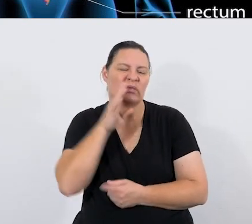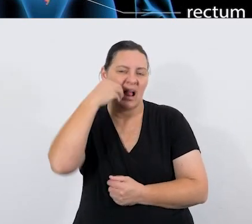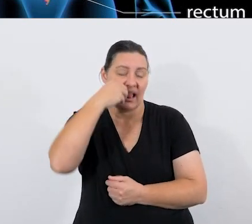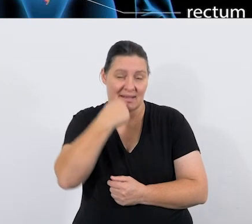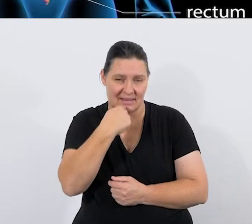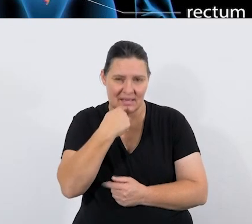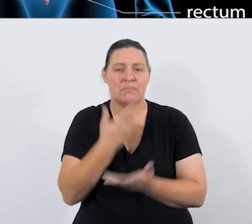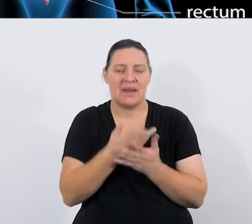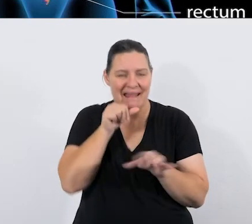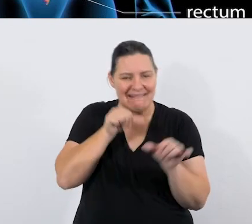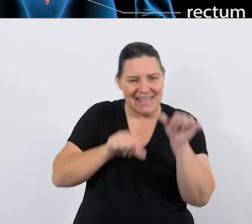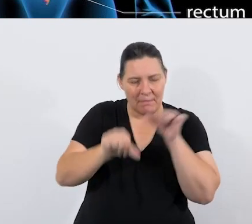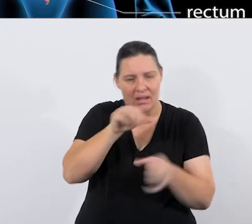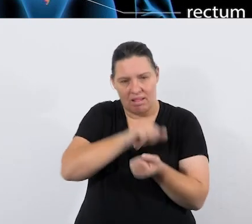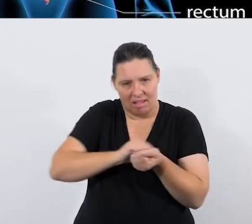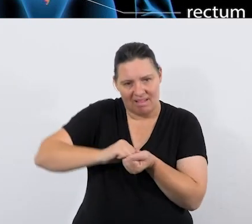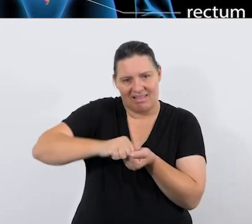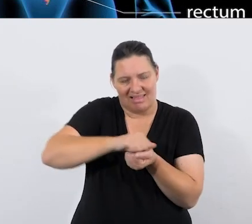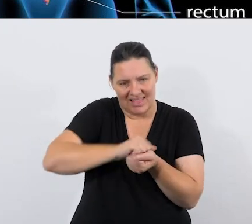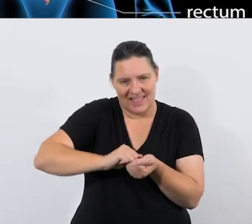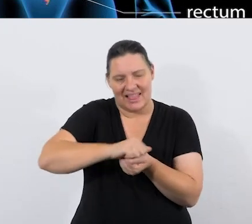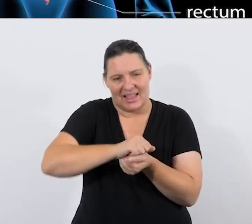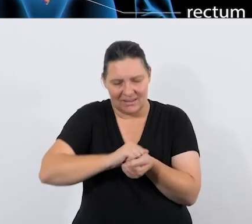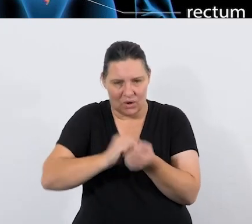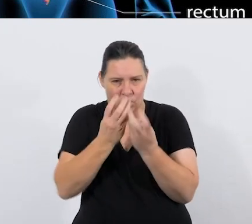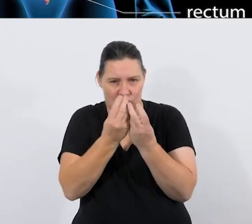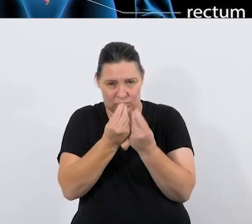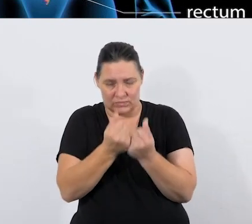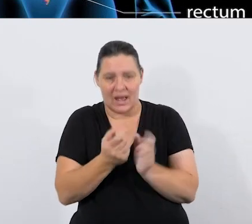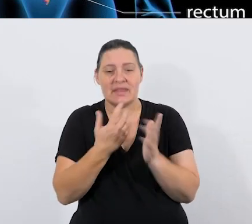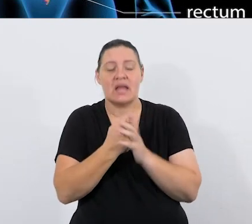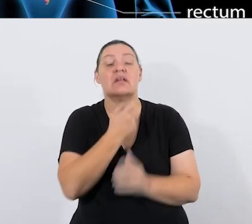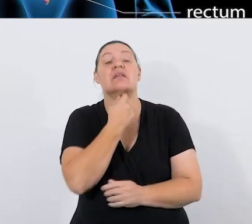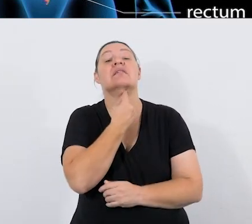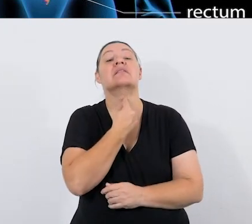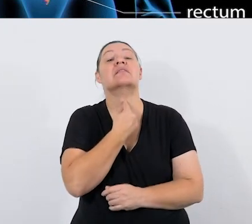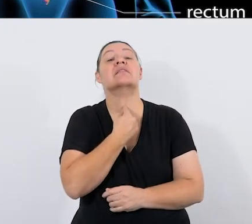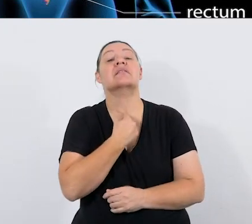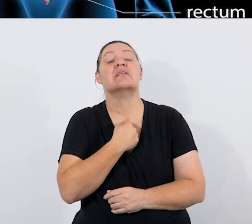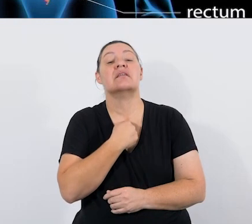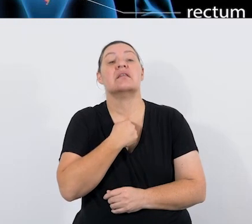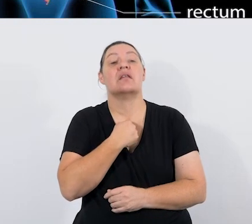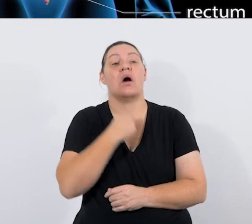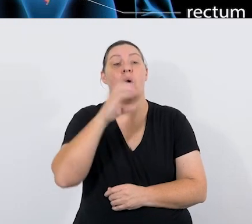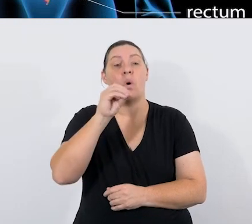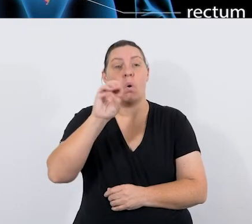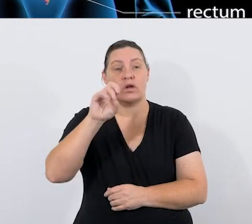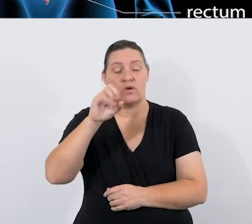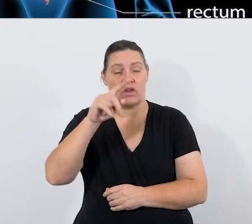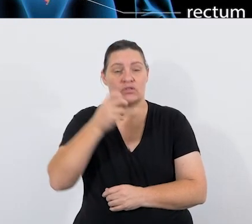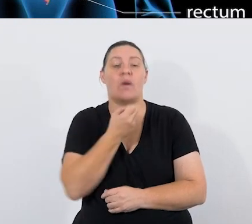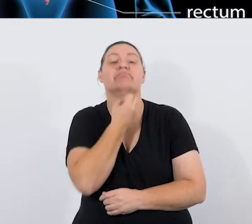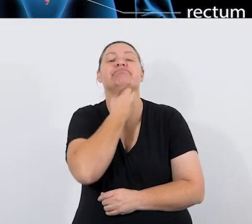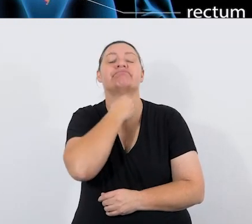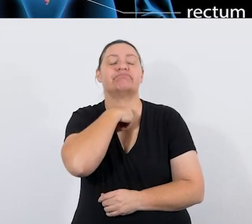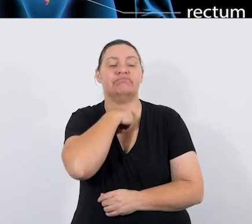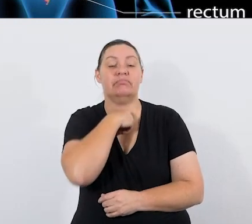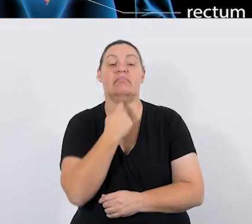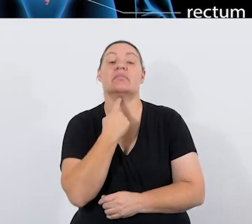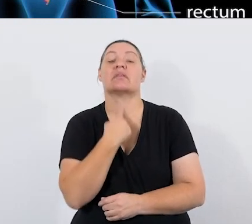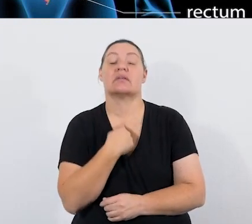chemical digestion taking place. So that is the second process that happens during the digestion